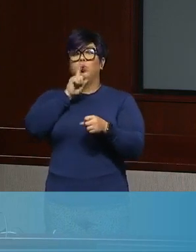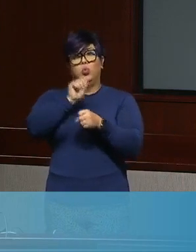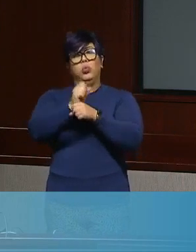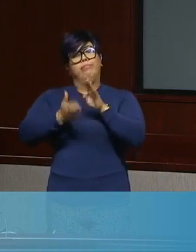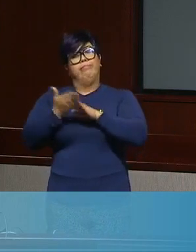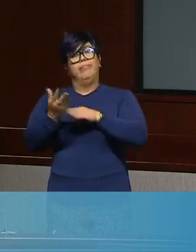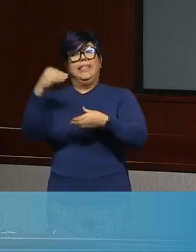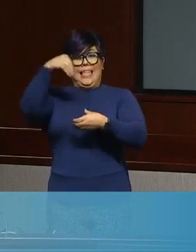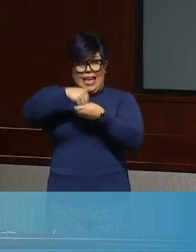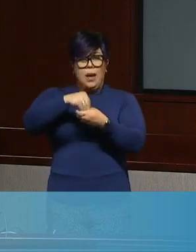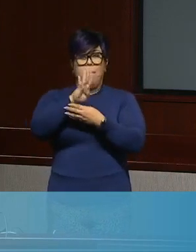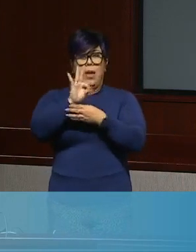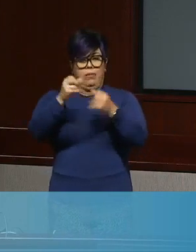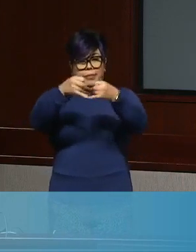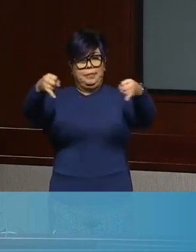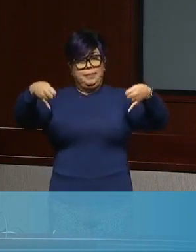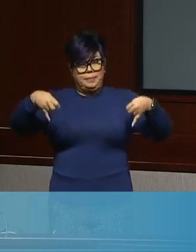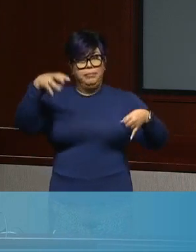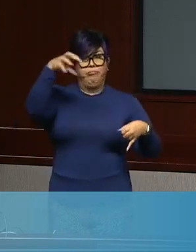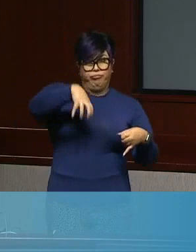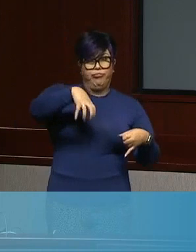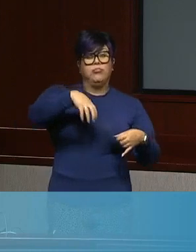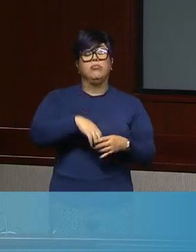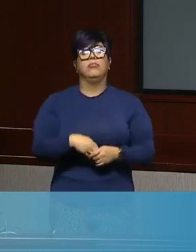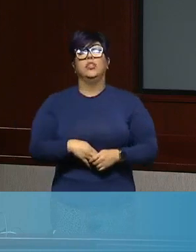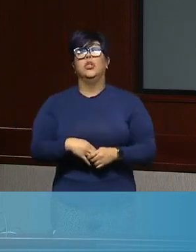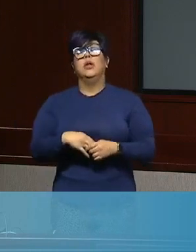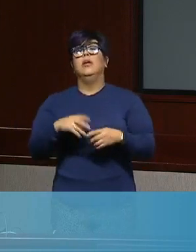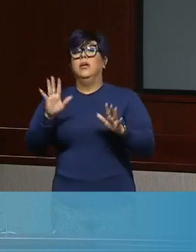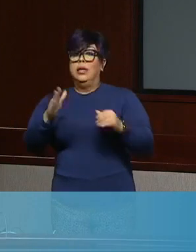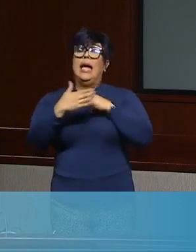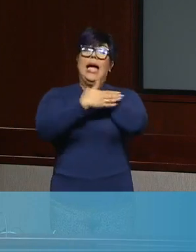Bakersfield area. In both cases, the county will be